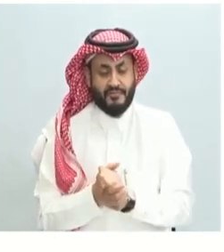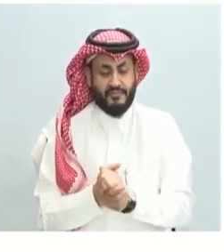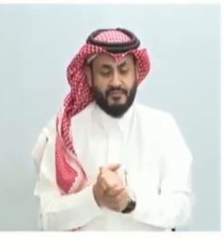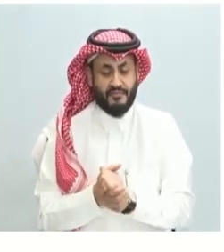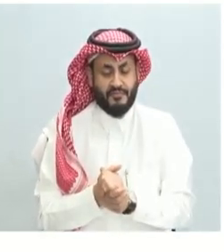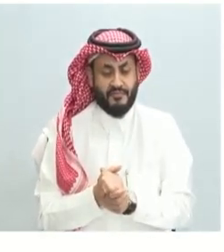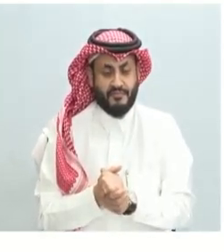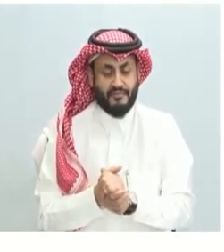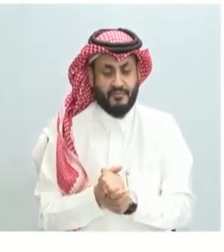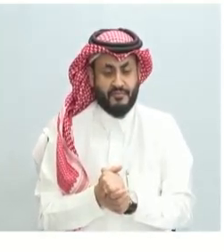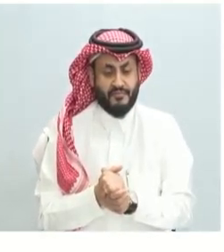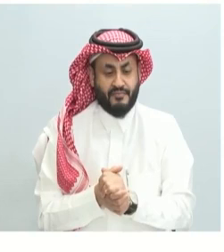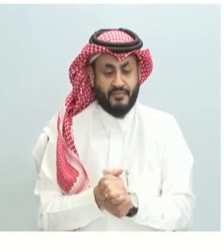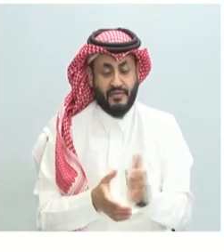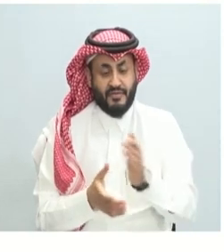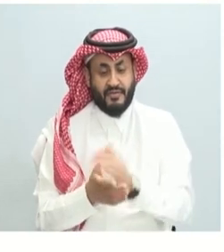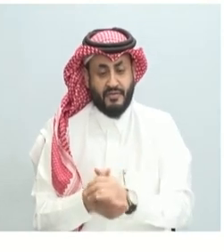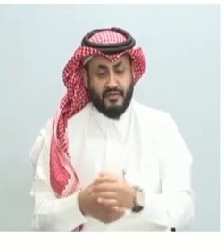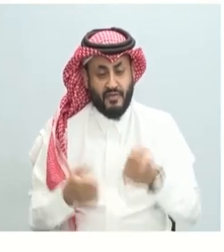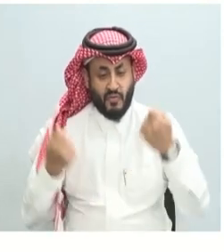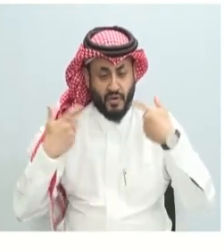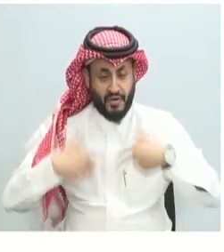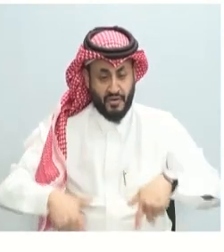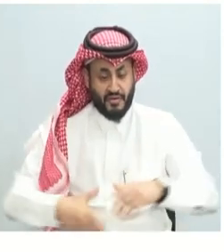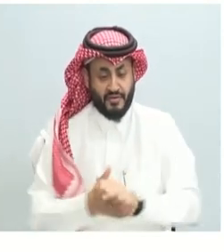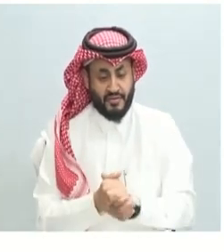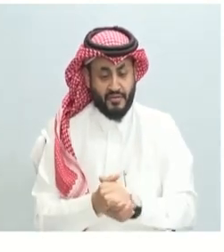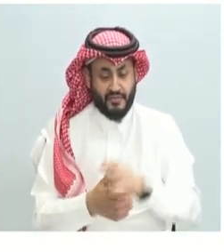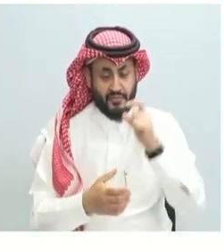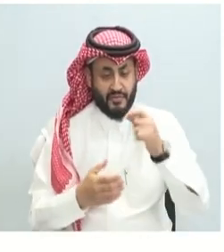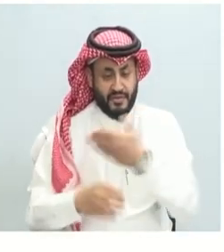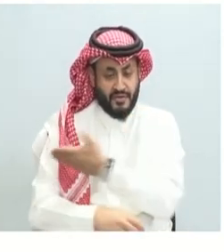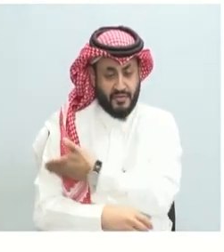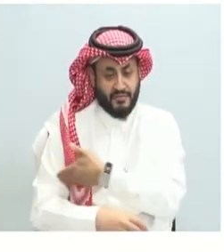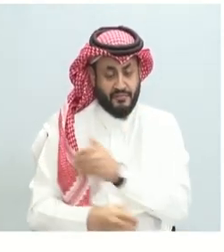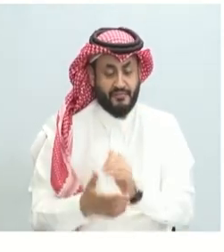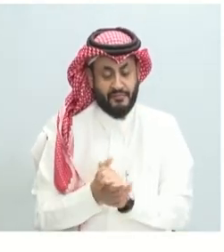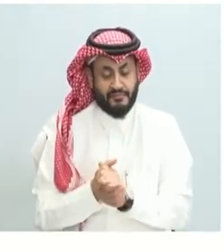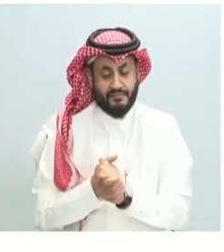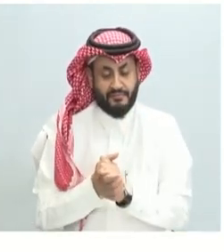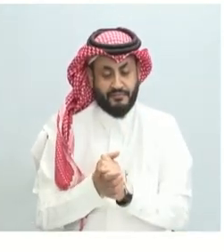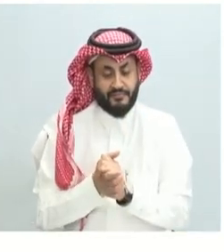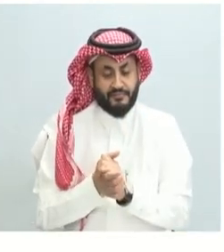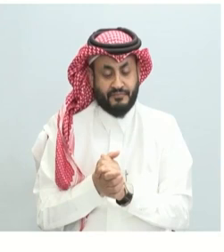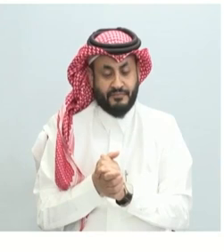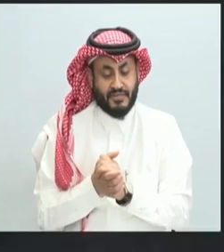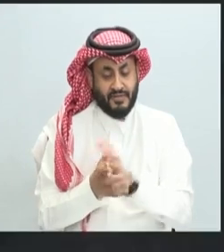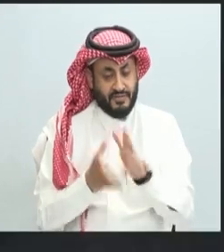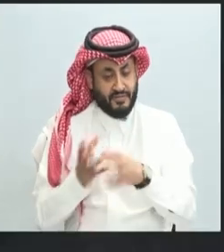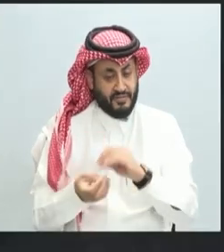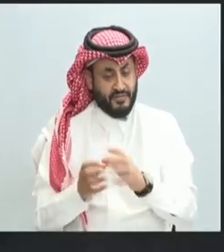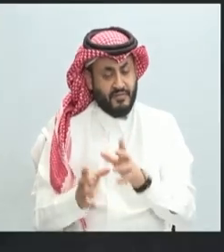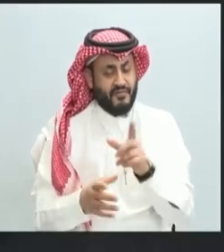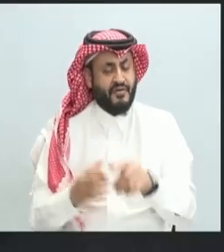eyes. Also, he is wearing a blue t-shirt. So this is how